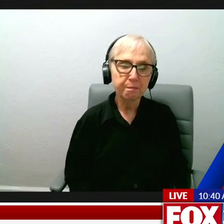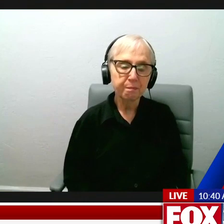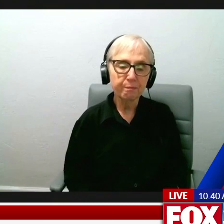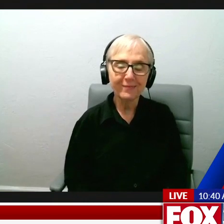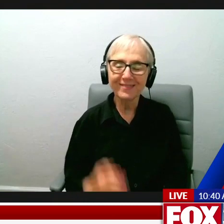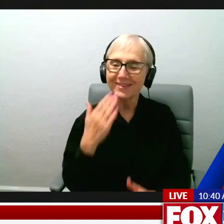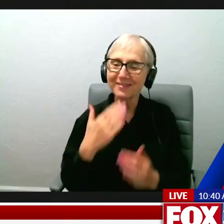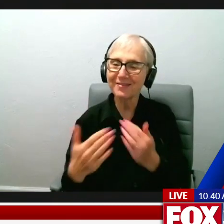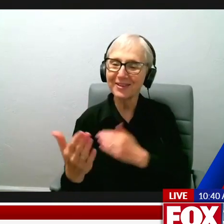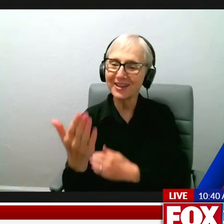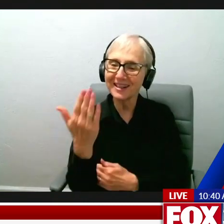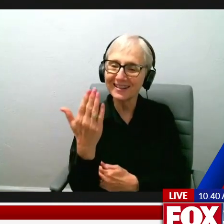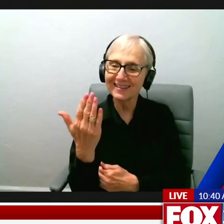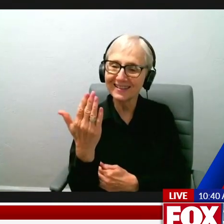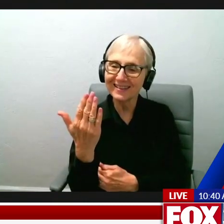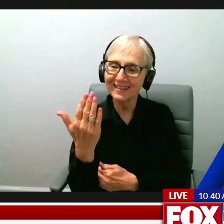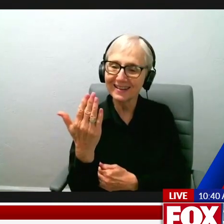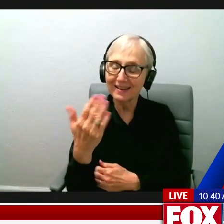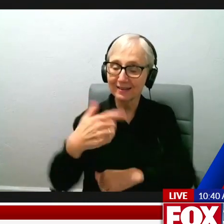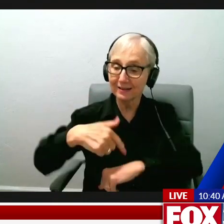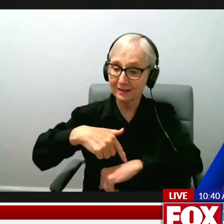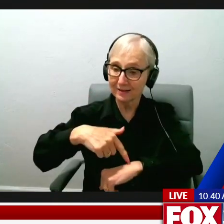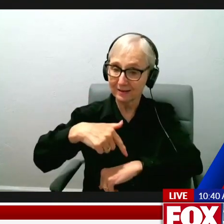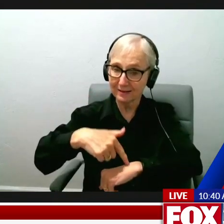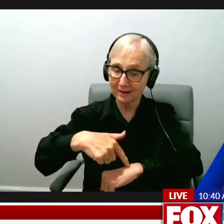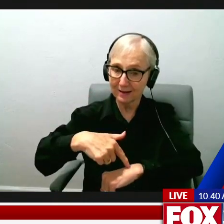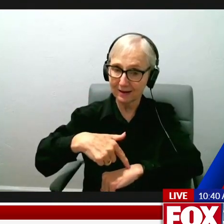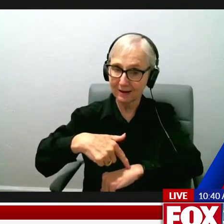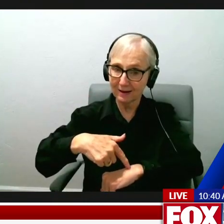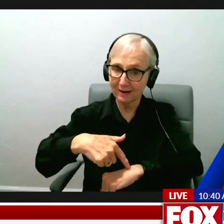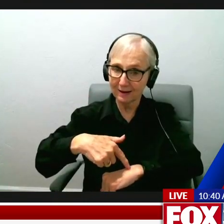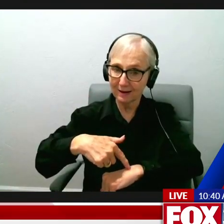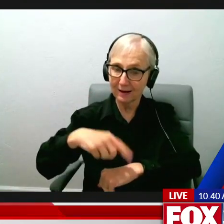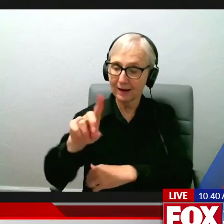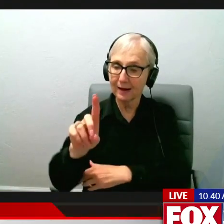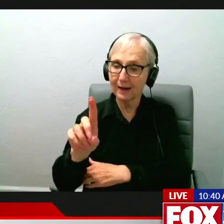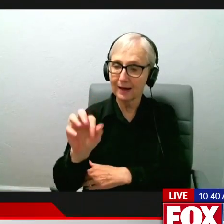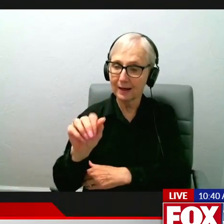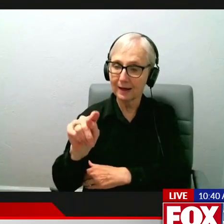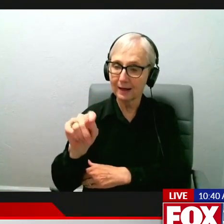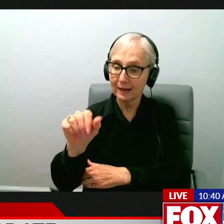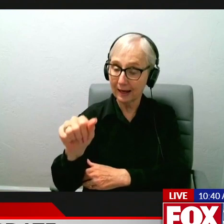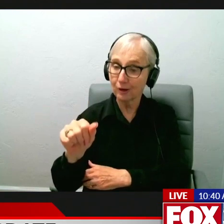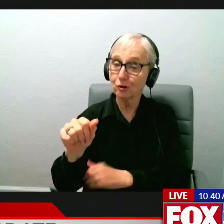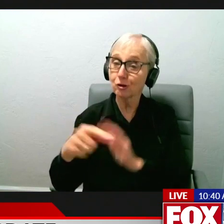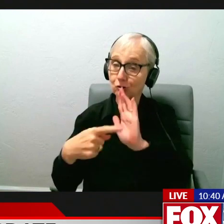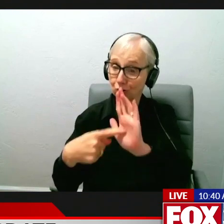Good morning. At this time, our data sources are starting to show a decline in cases.